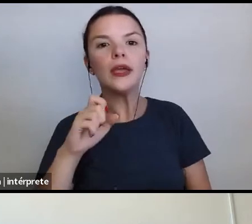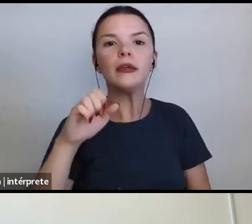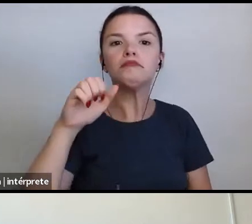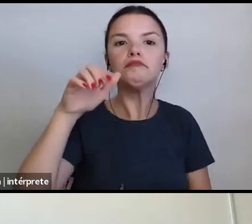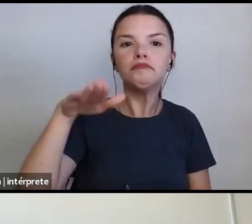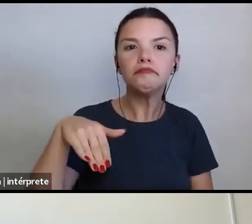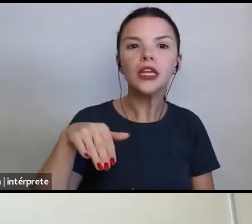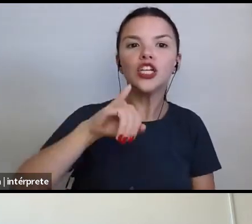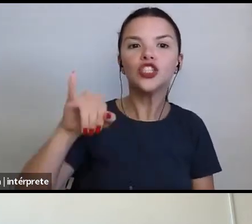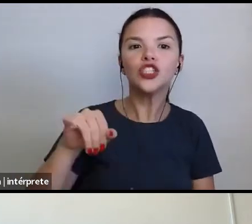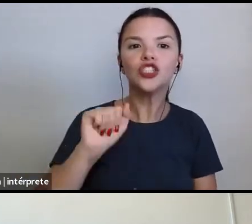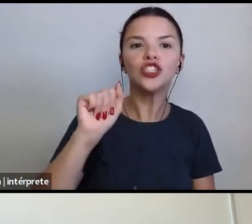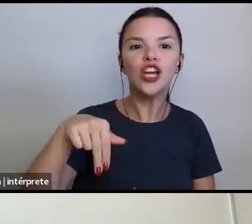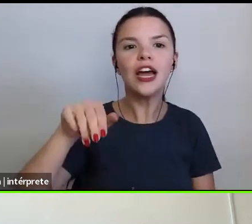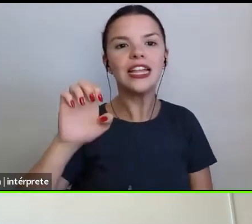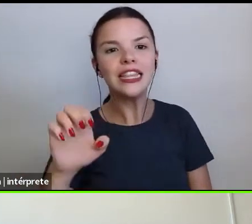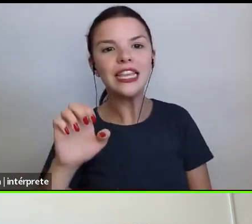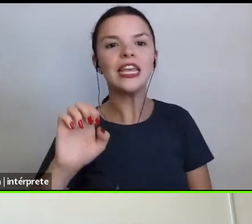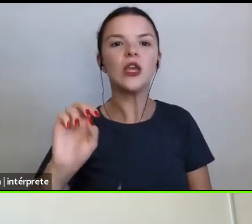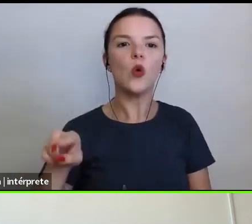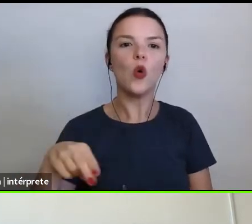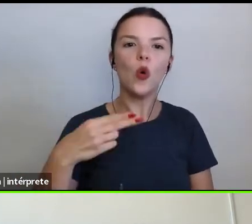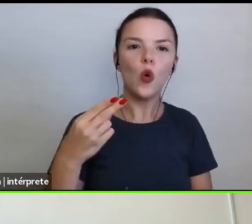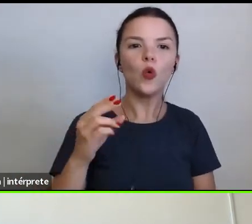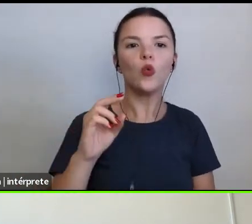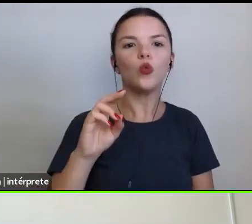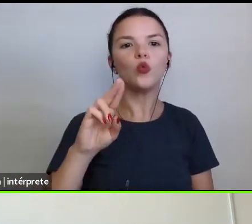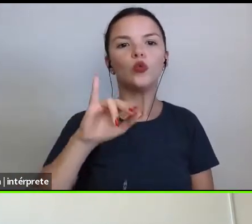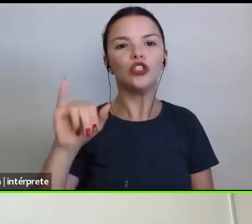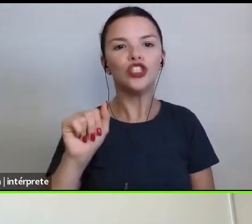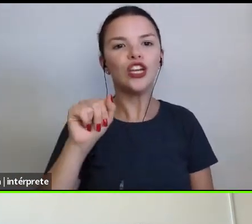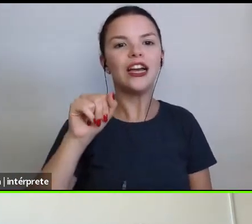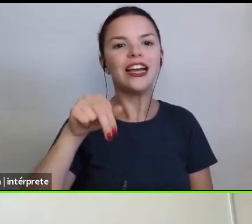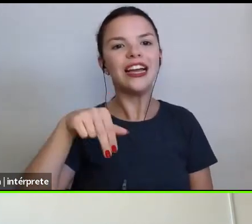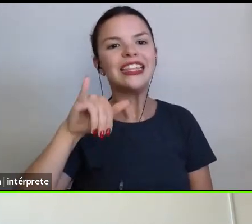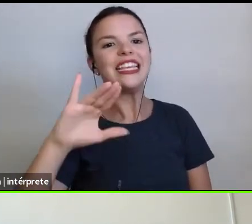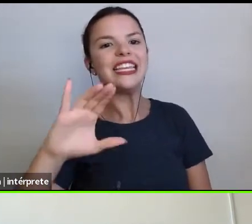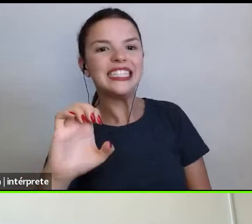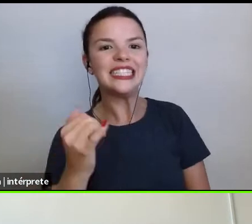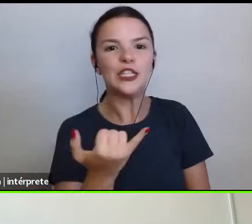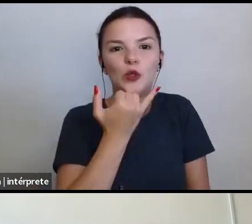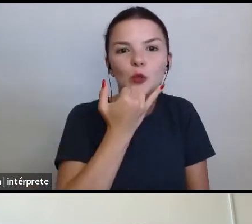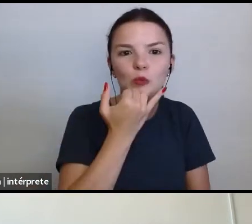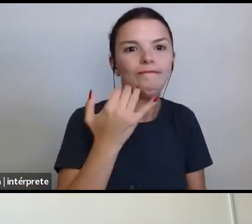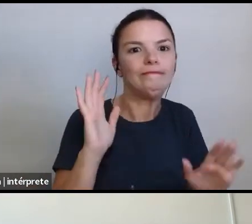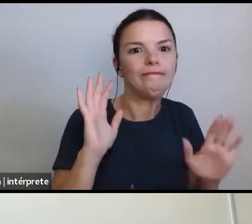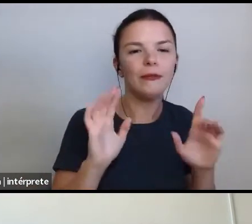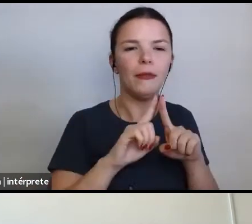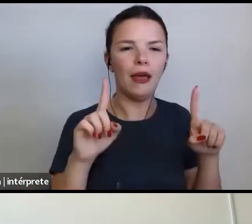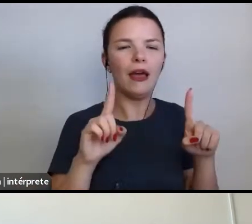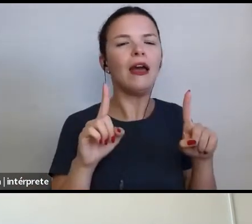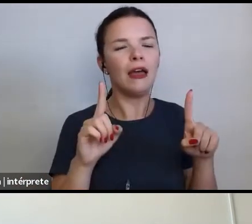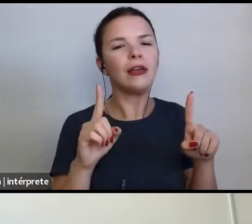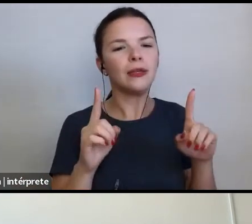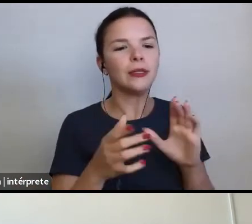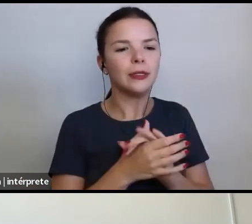Jeanne or Jenny, so sorry if I mispronounced your name. So,